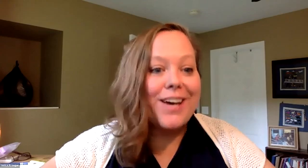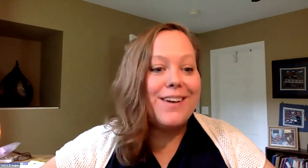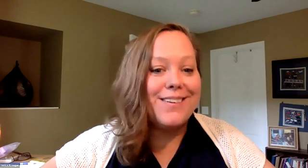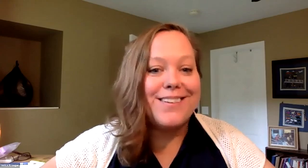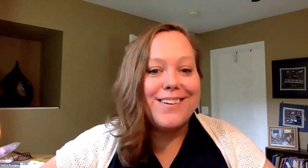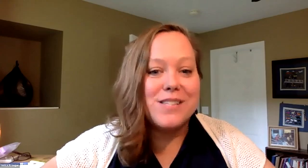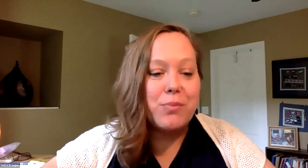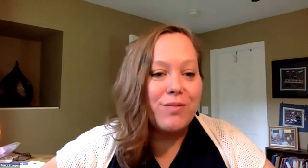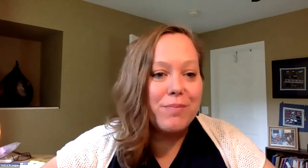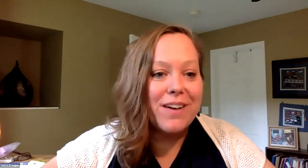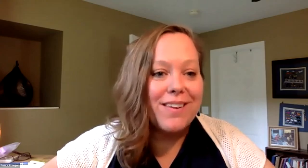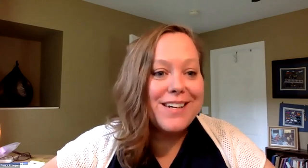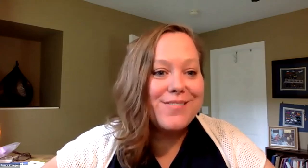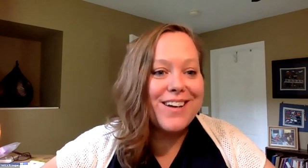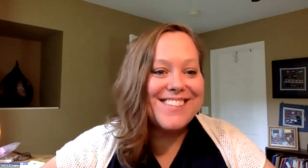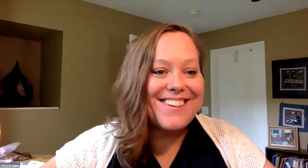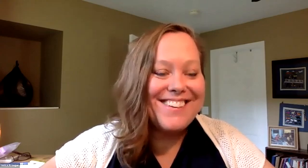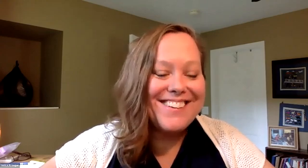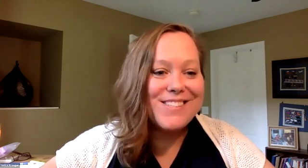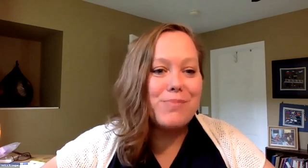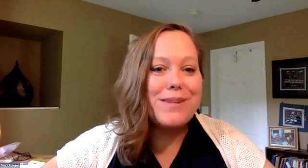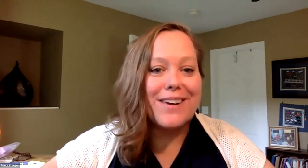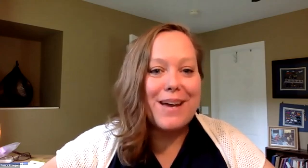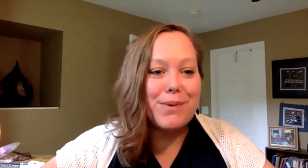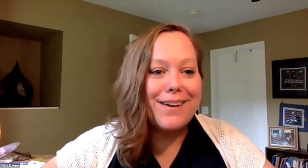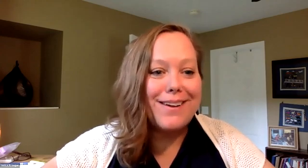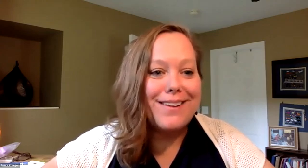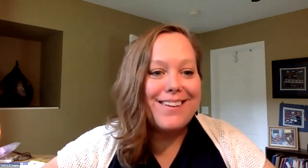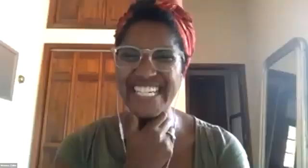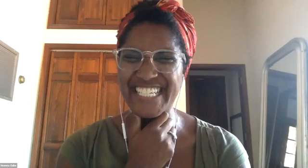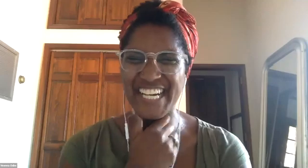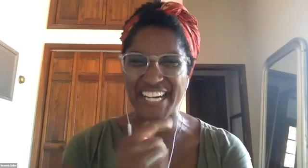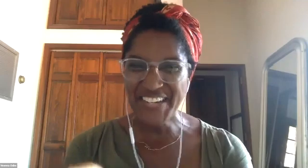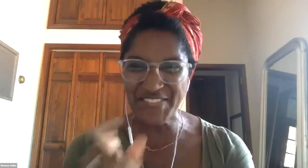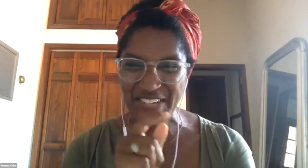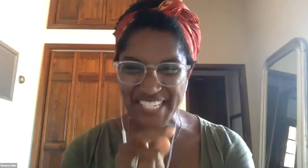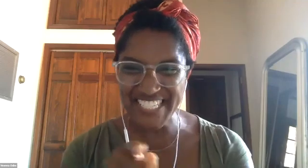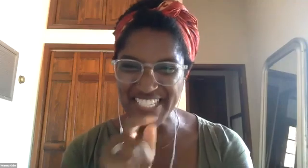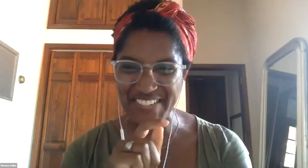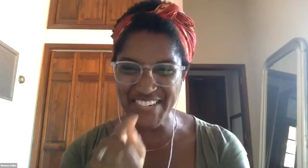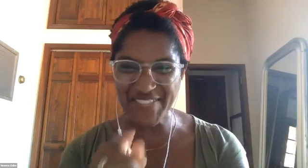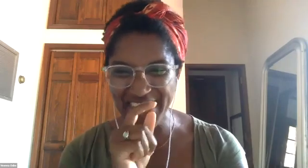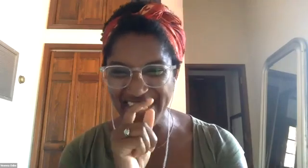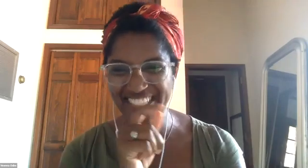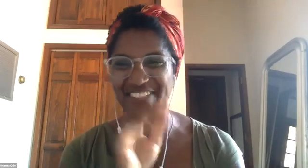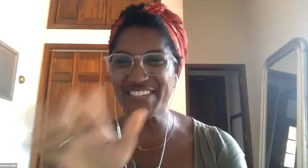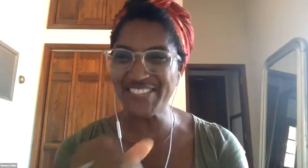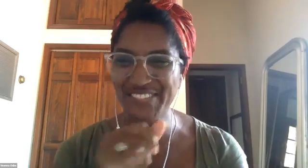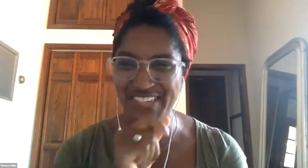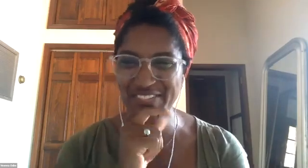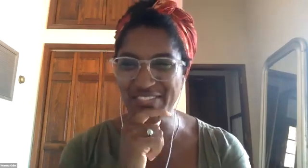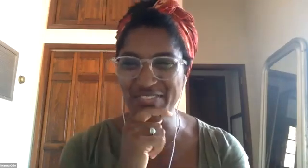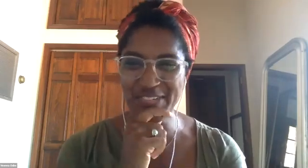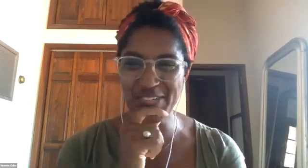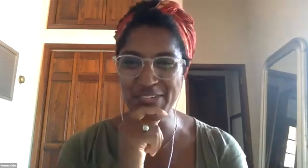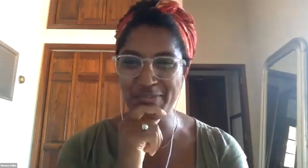Go ahead. Someone from the collective, I see, has opened their camera. Yeah, Flora, I see you are. Bert, I see you are too. Do